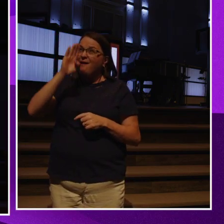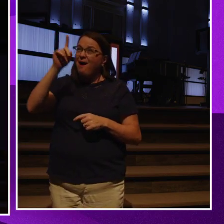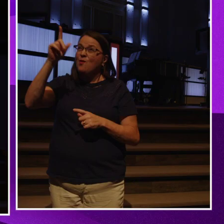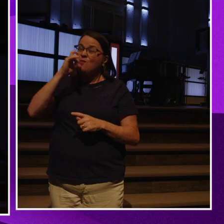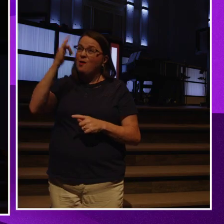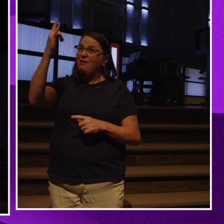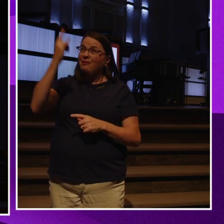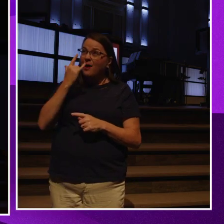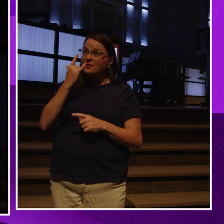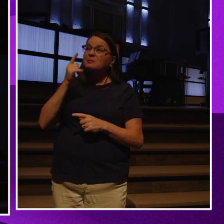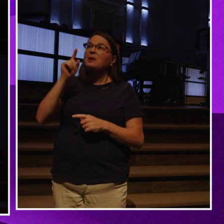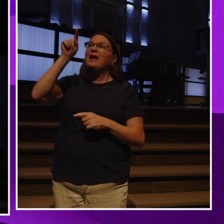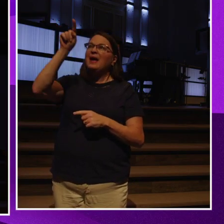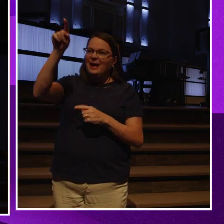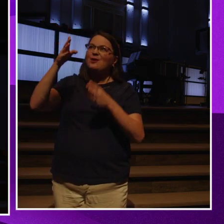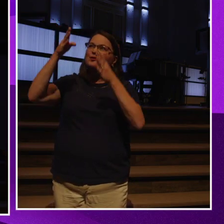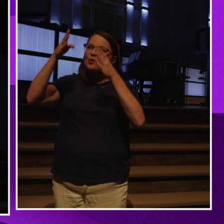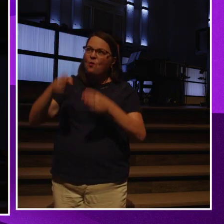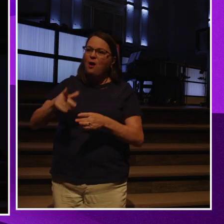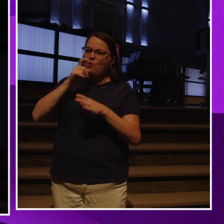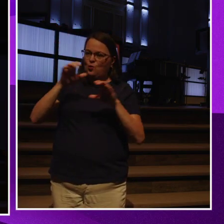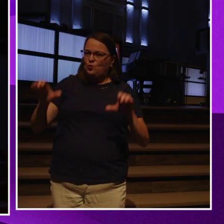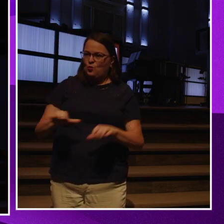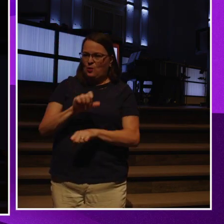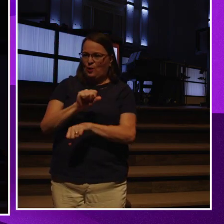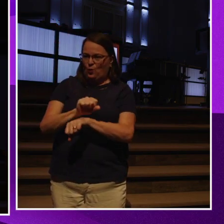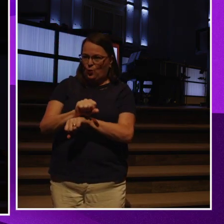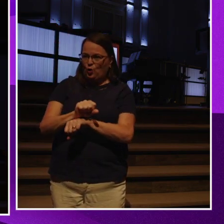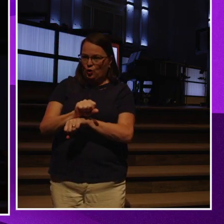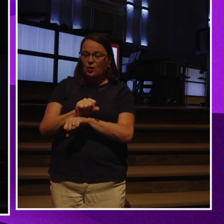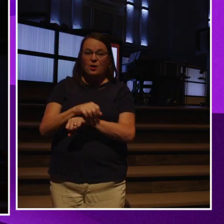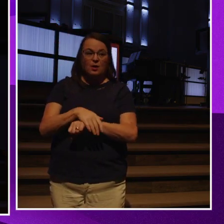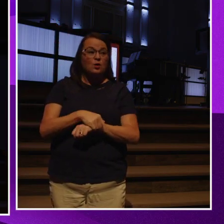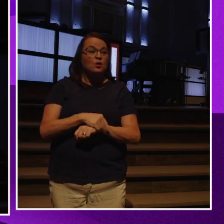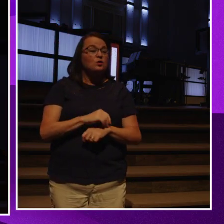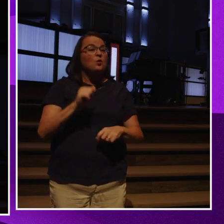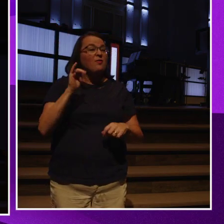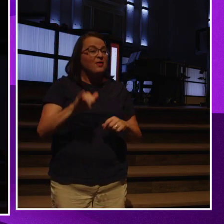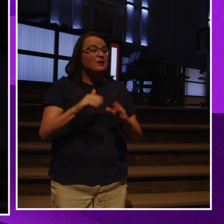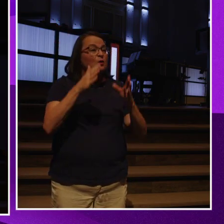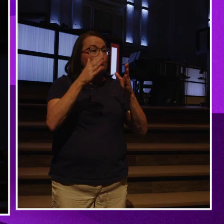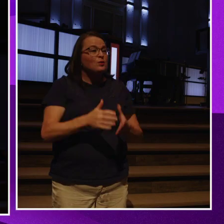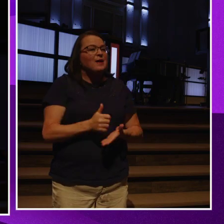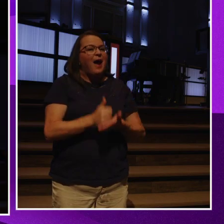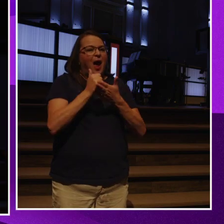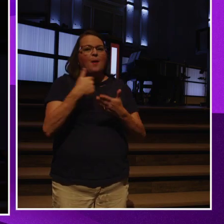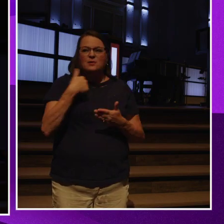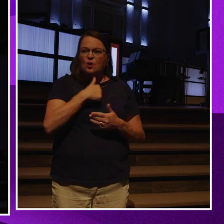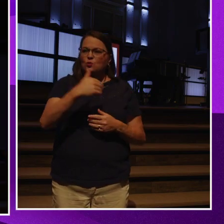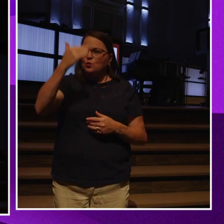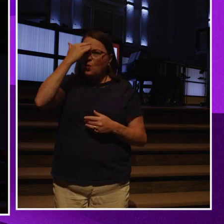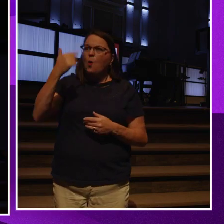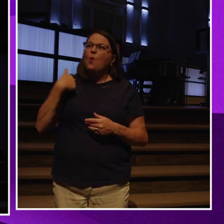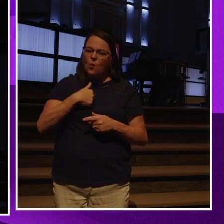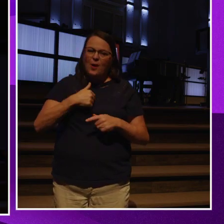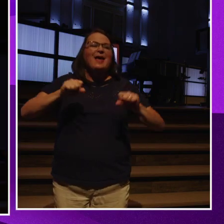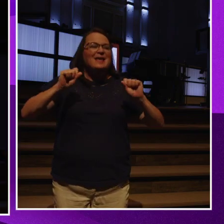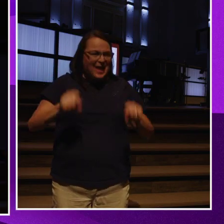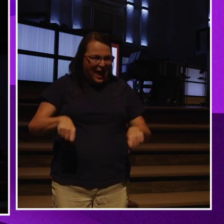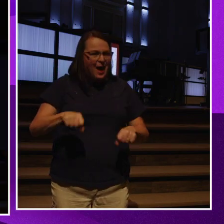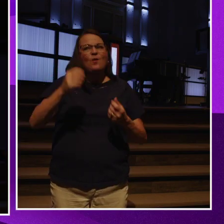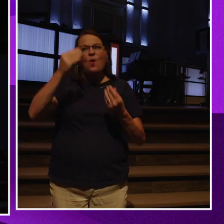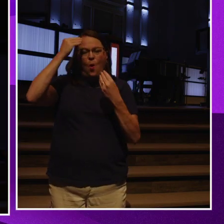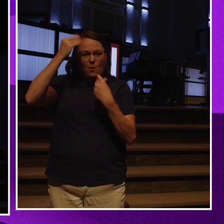you. He's the one who's doing a work. So his person helps us know we can be obedient. His